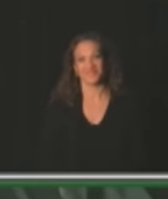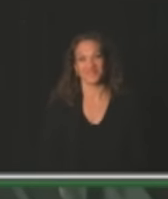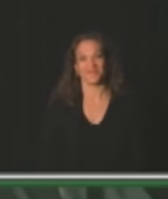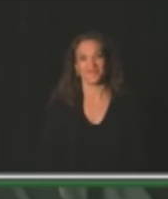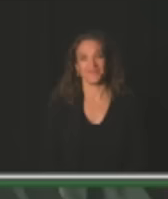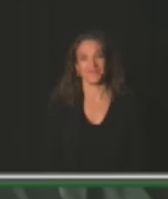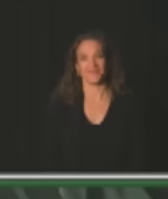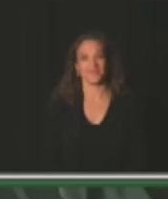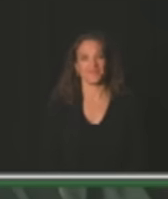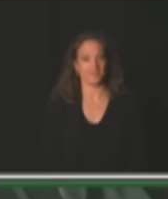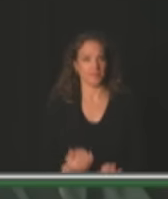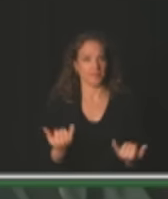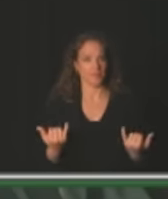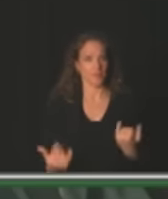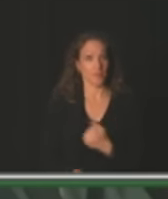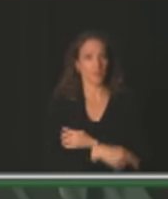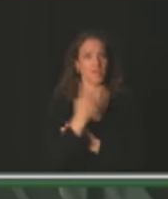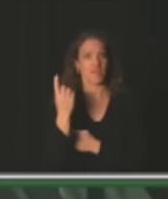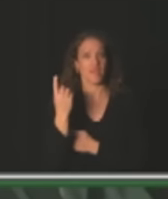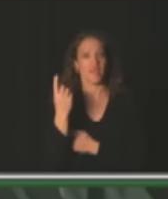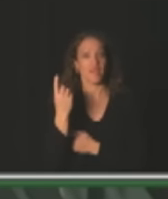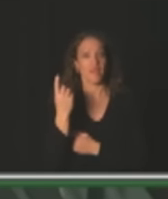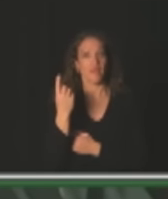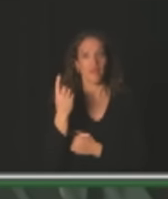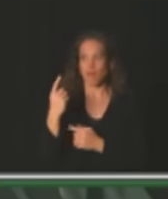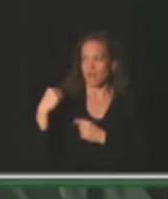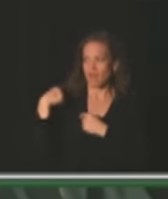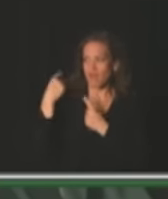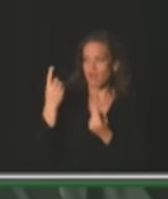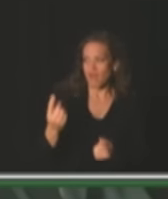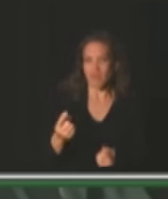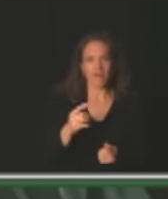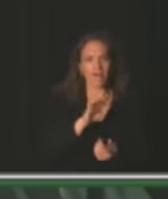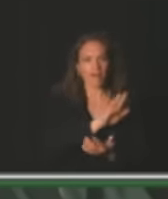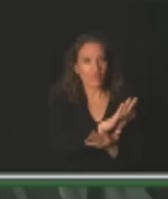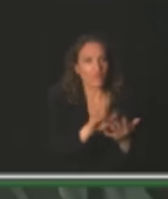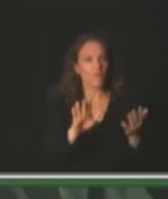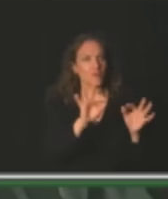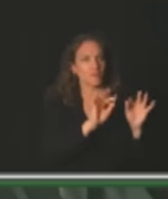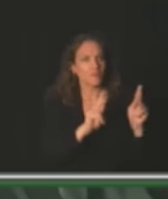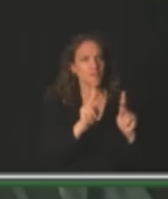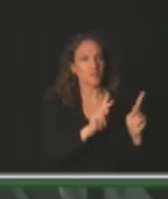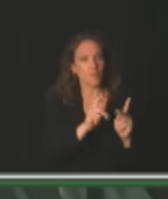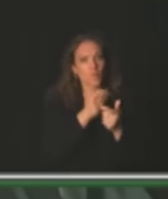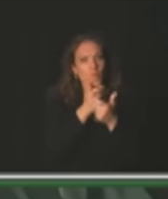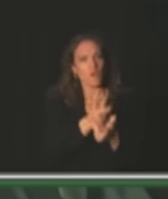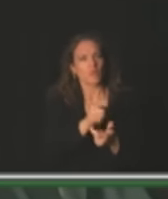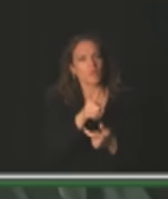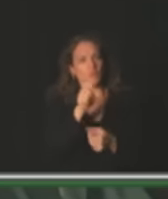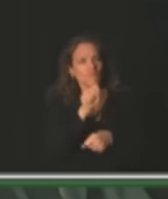This is a day when they have watched you work so hard